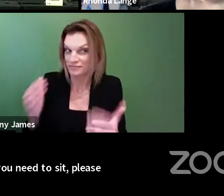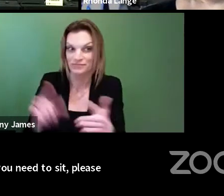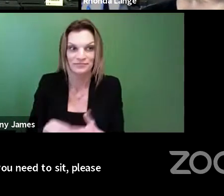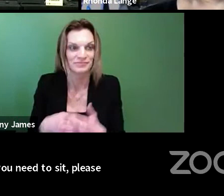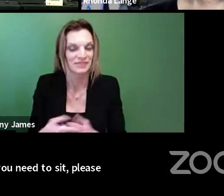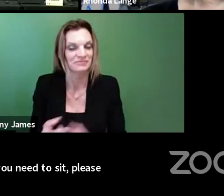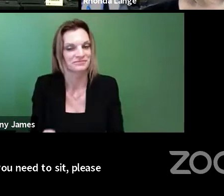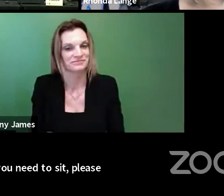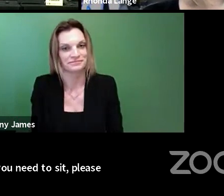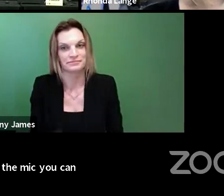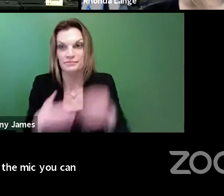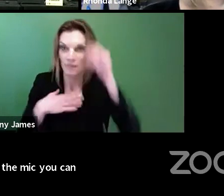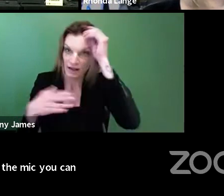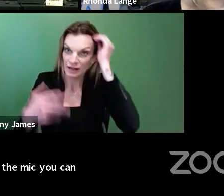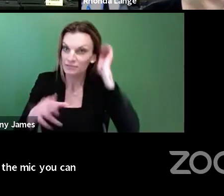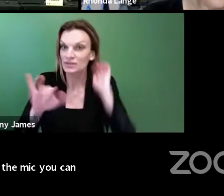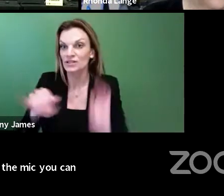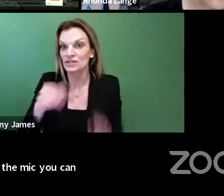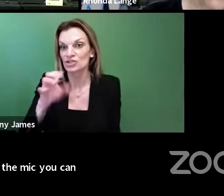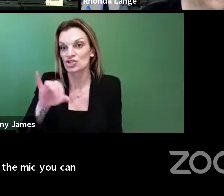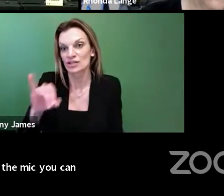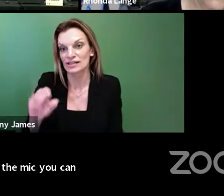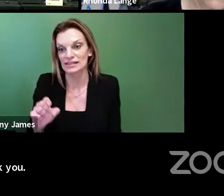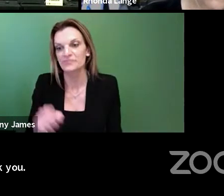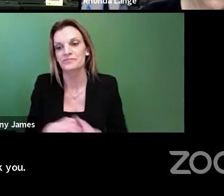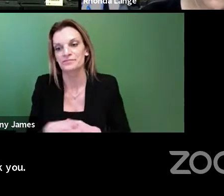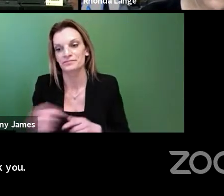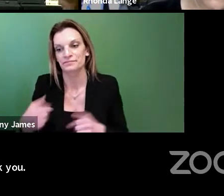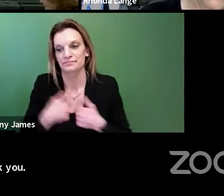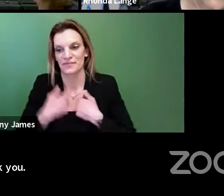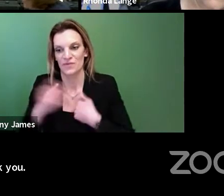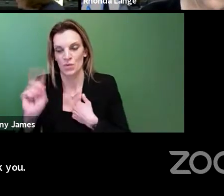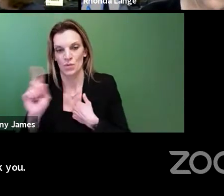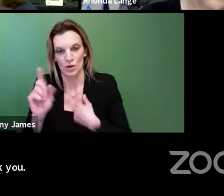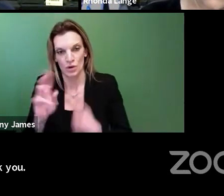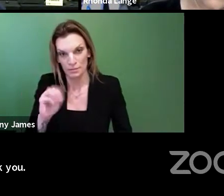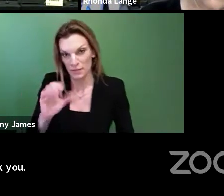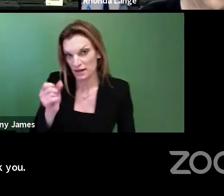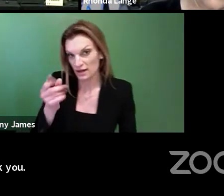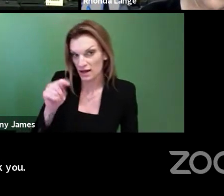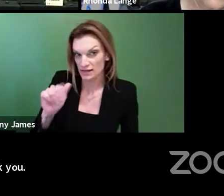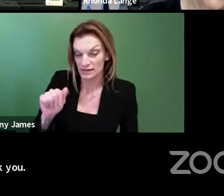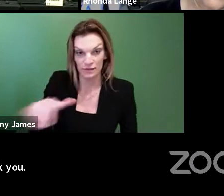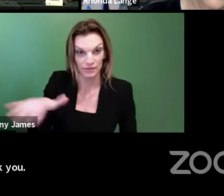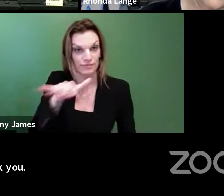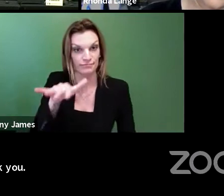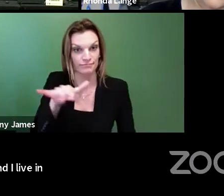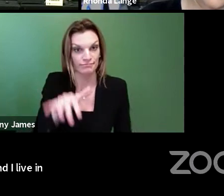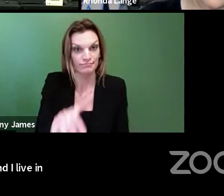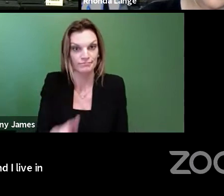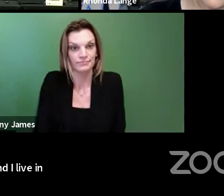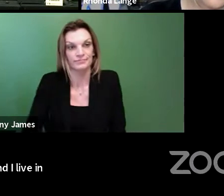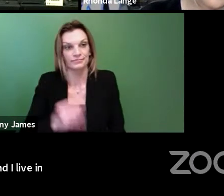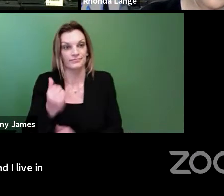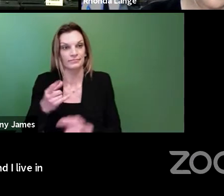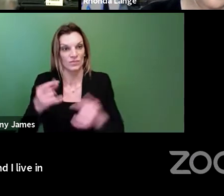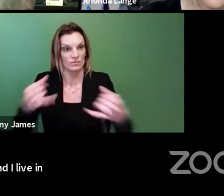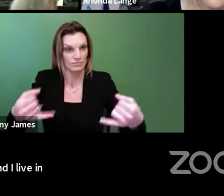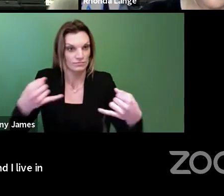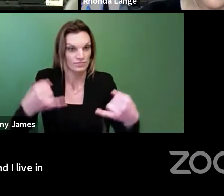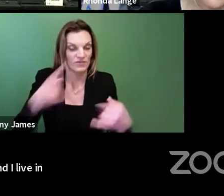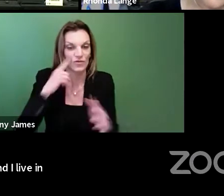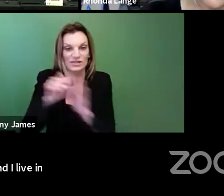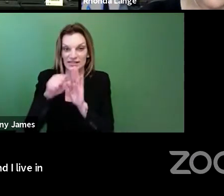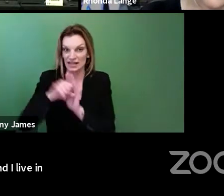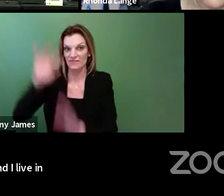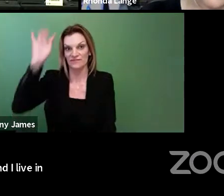you. My name is Jesse Iliff List, and I live in Mecosta County. As you draw the lines for the state and federal